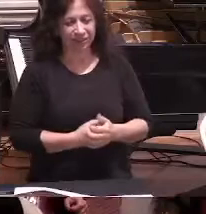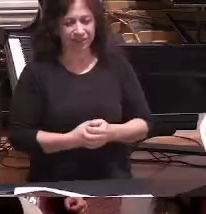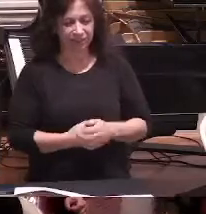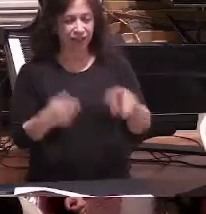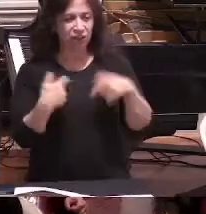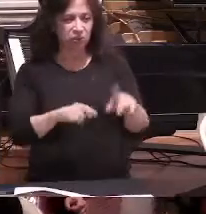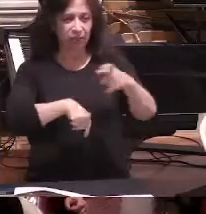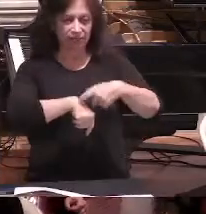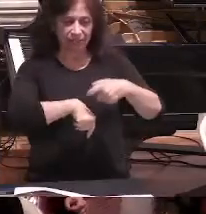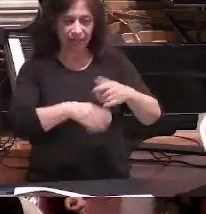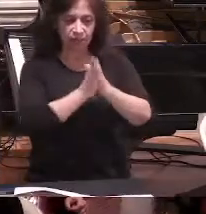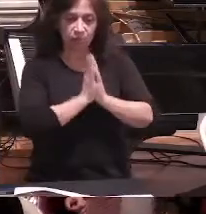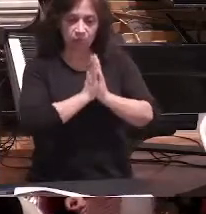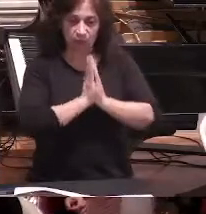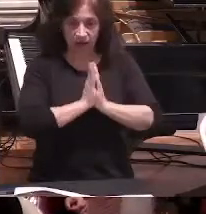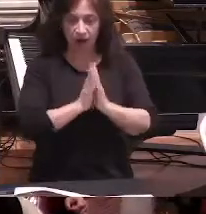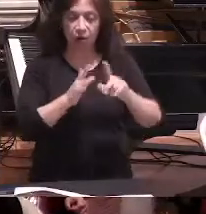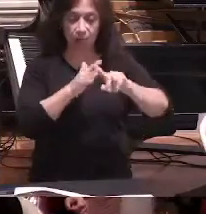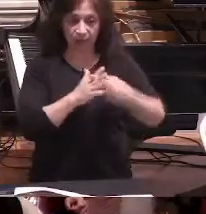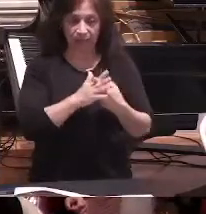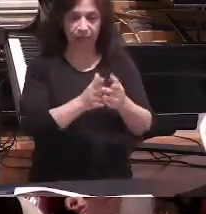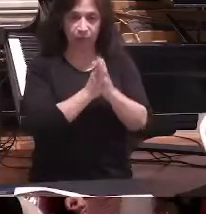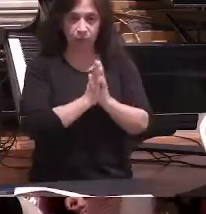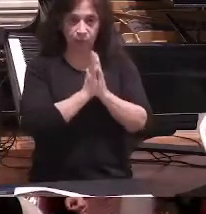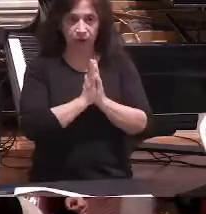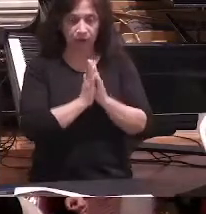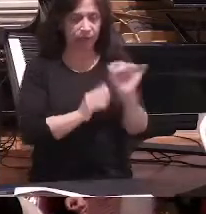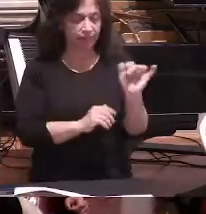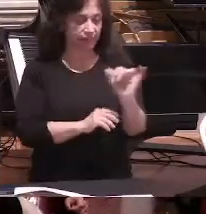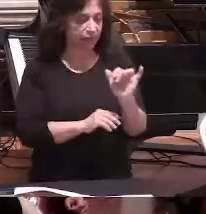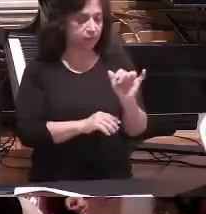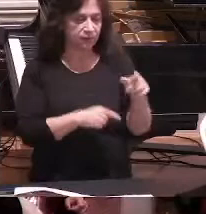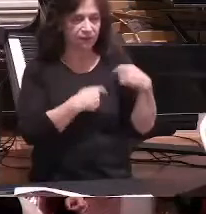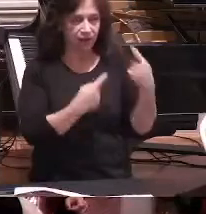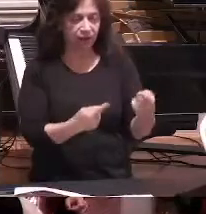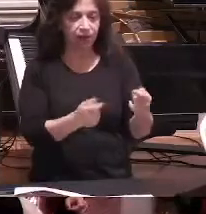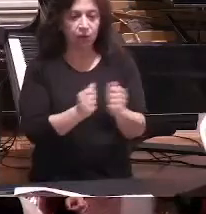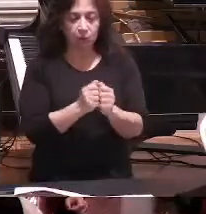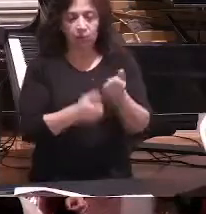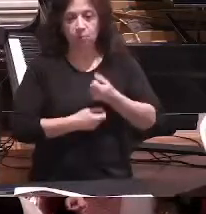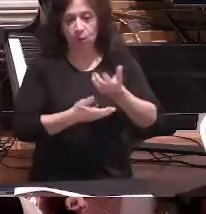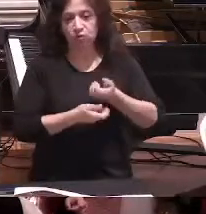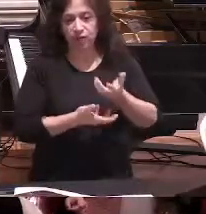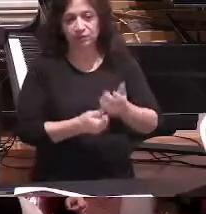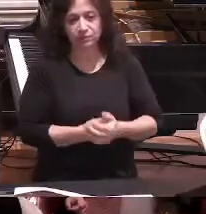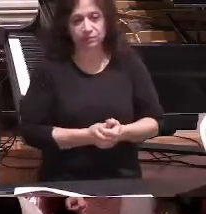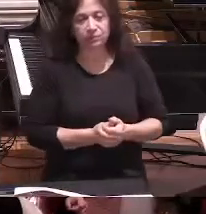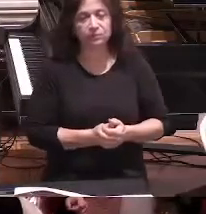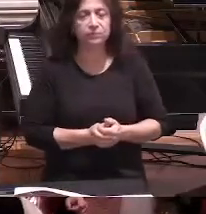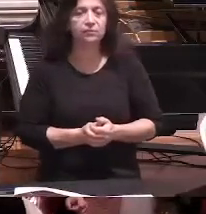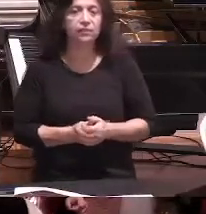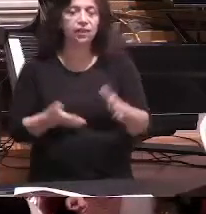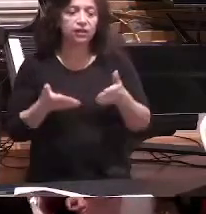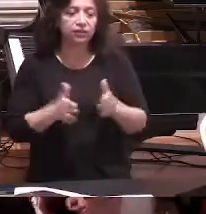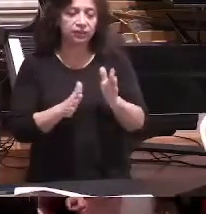During this time of prayer, I will begin the prayer as we have been the last few weeks with poetry. Let